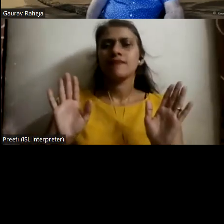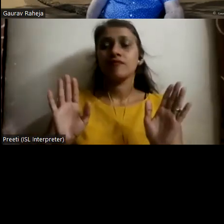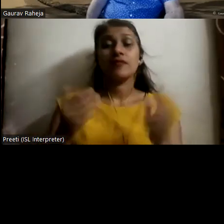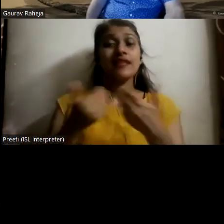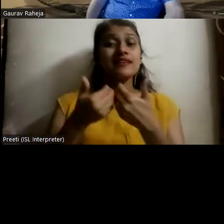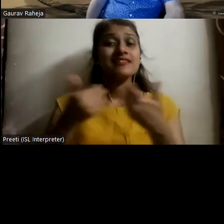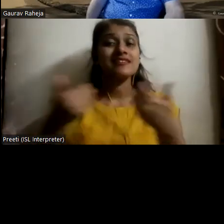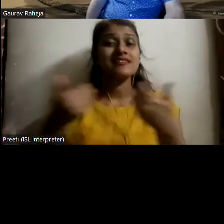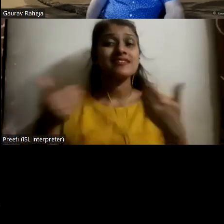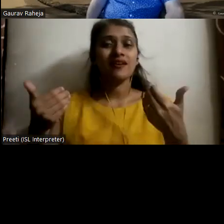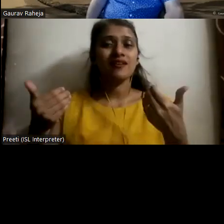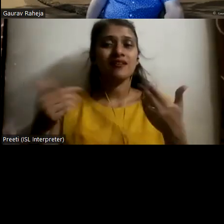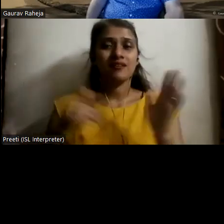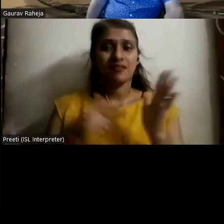segregation.